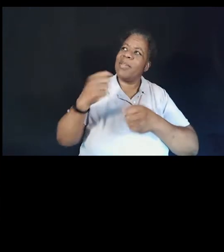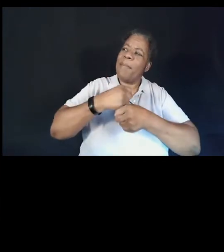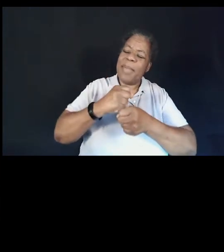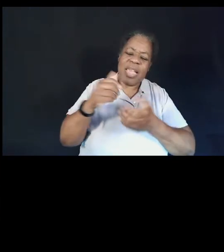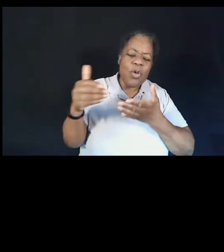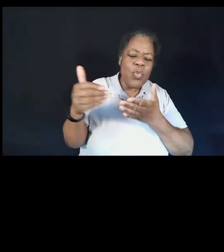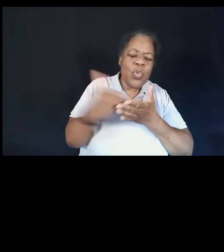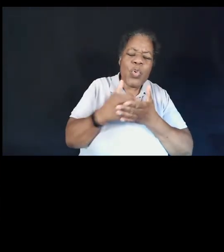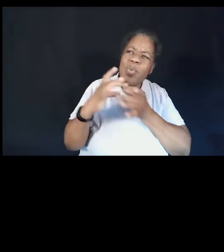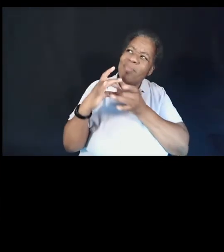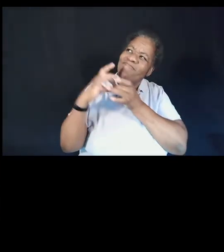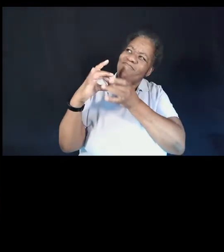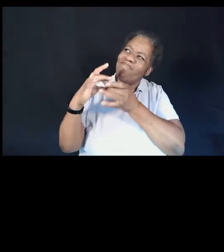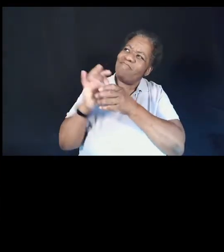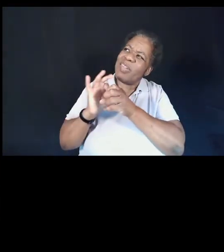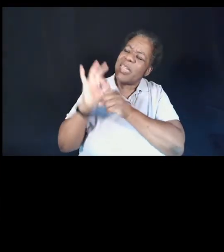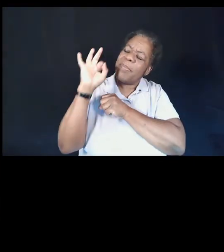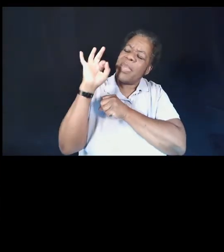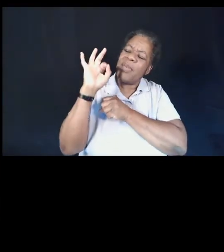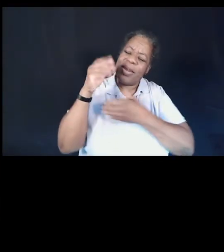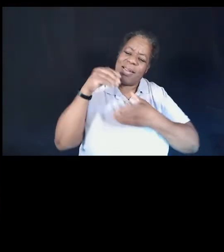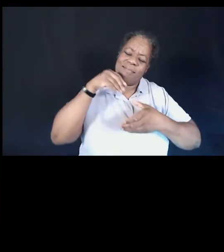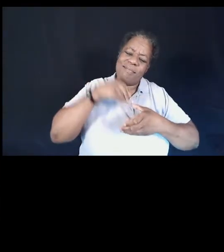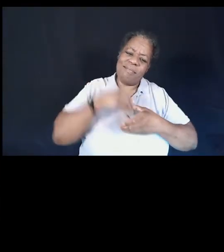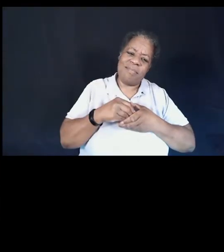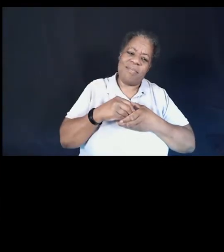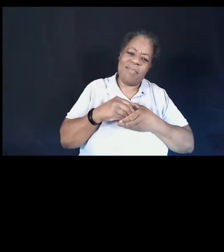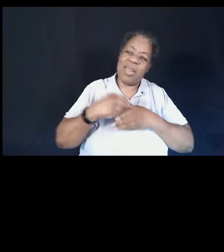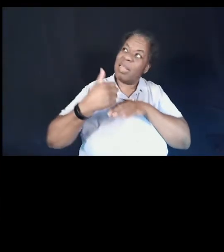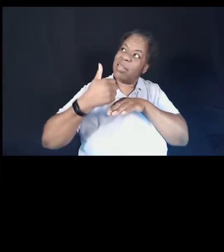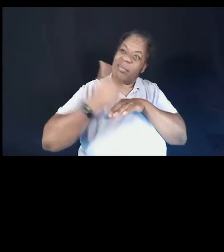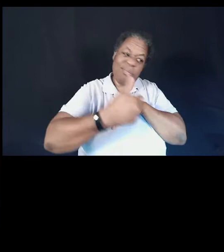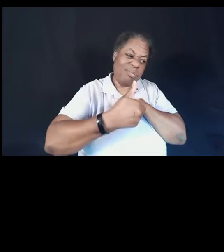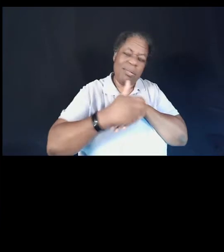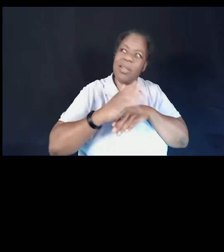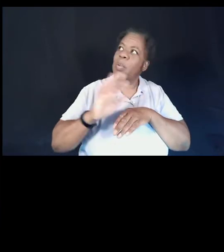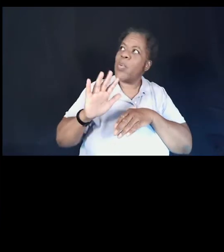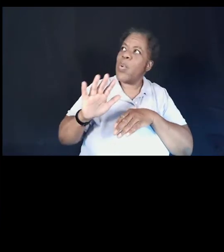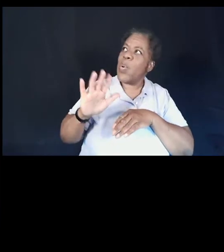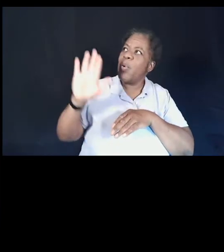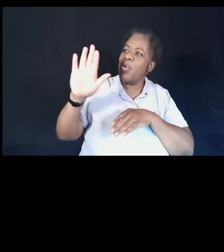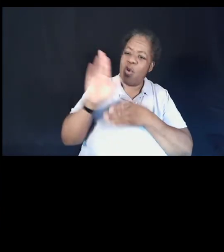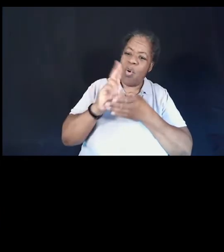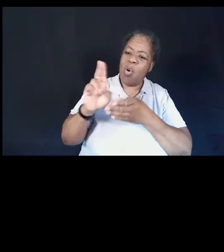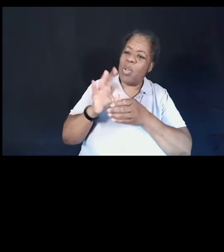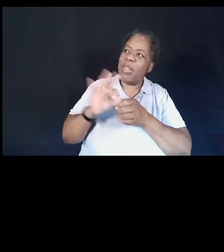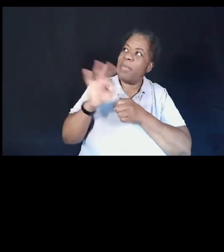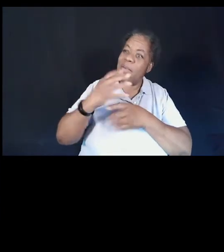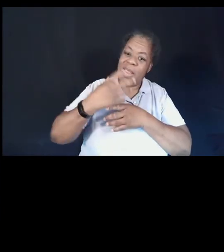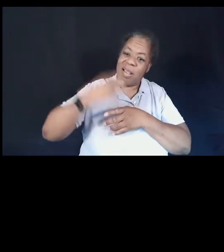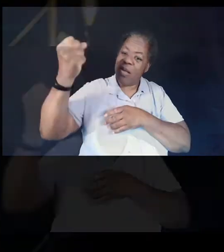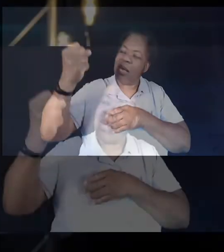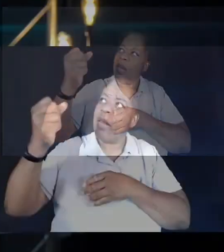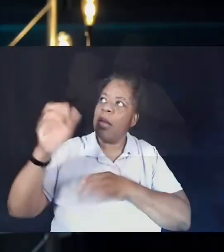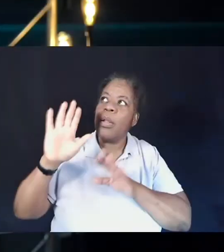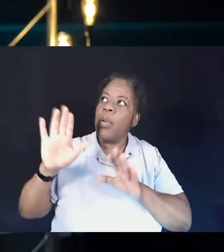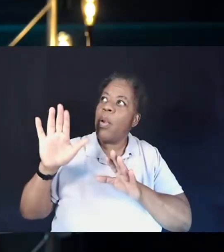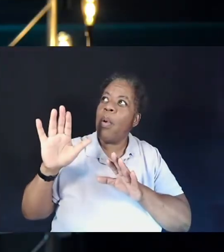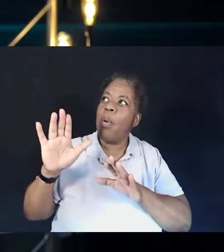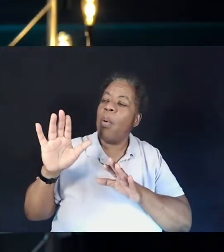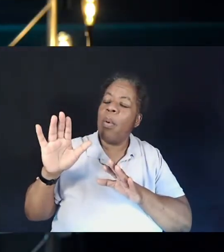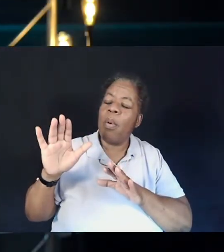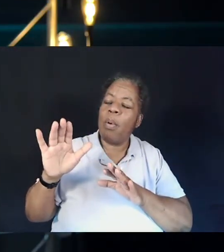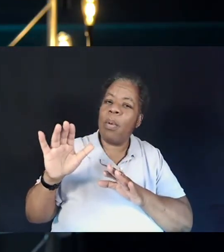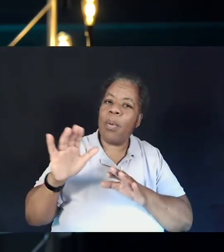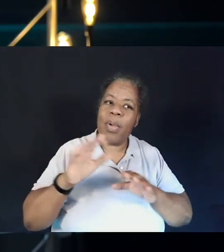me. Do not banish me from your presence, and don't take your Holy Spirit from me." This comment